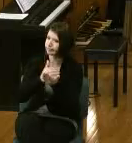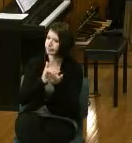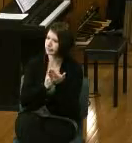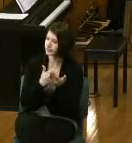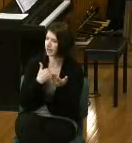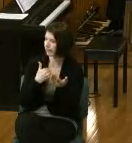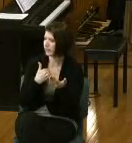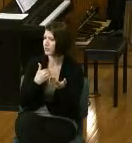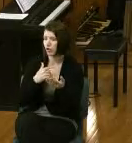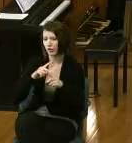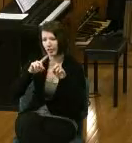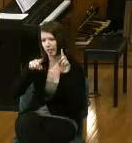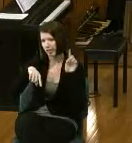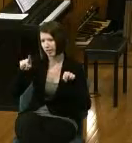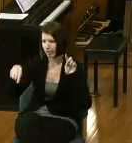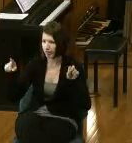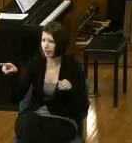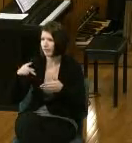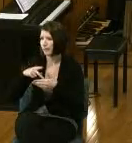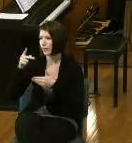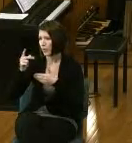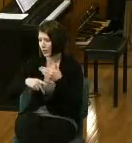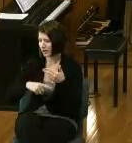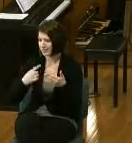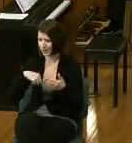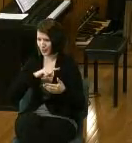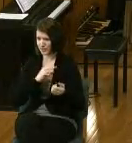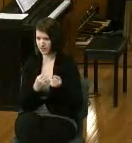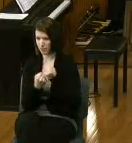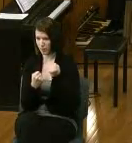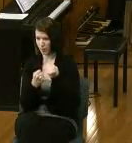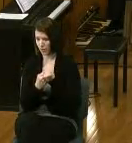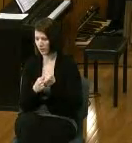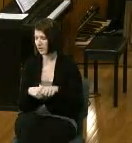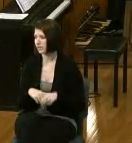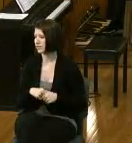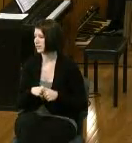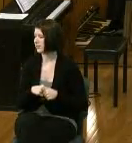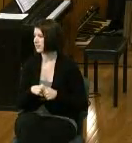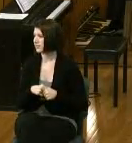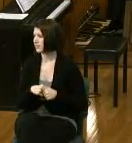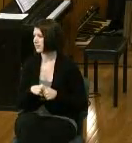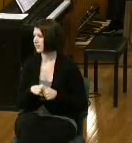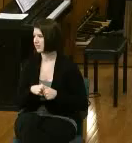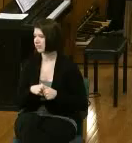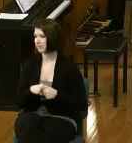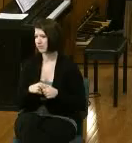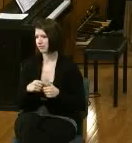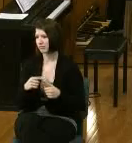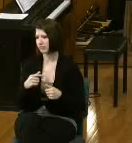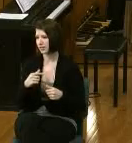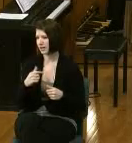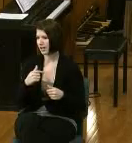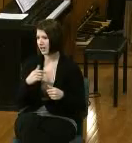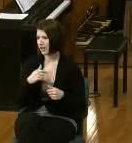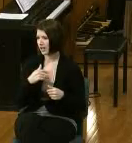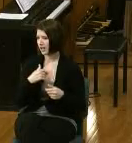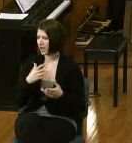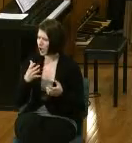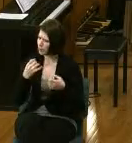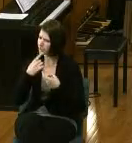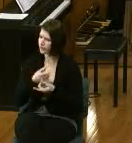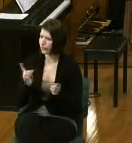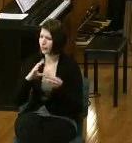that have been supported by peacemaking offerings, and I wouldn't even be able to touch on those. But I do want to relate a story to